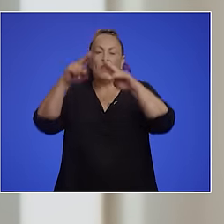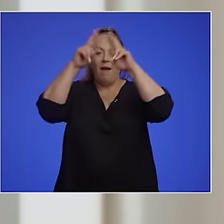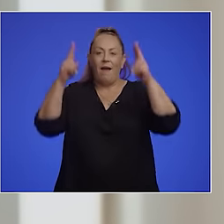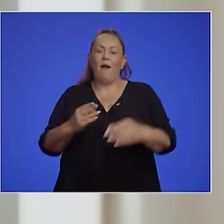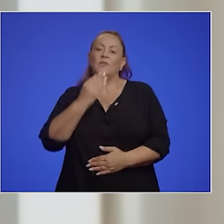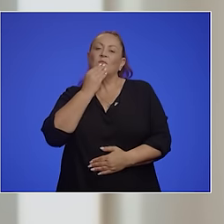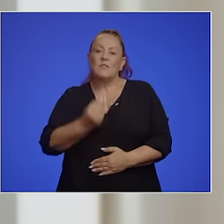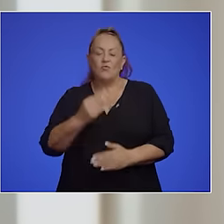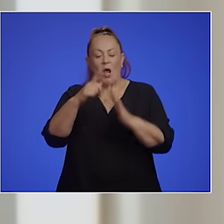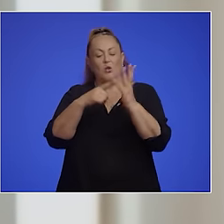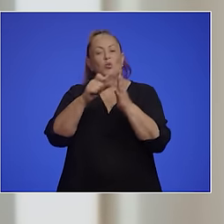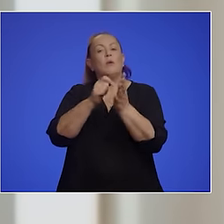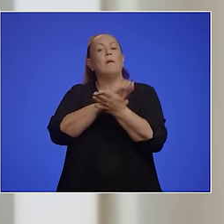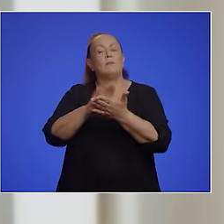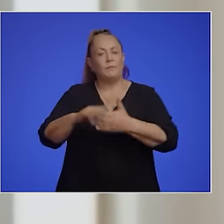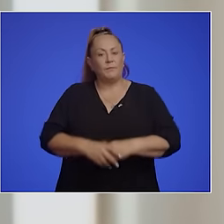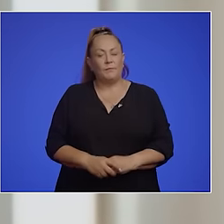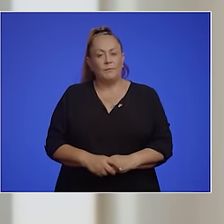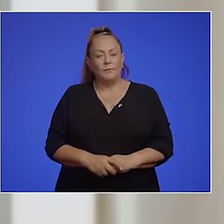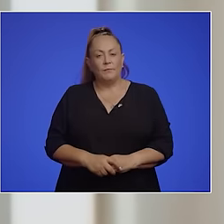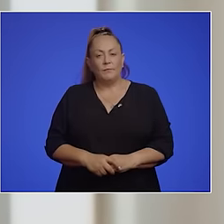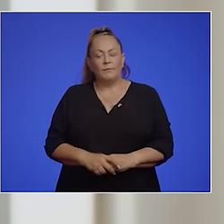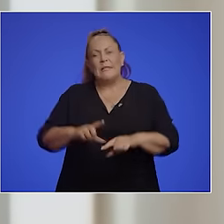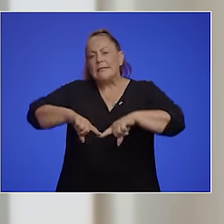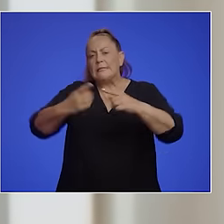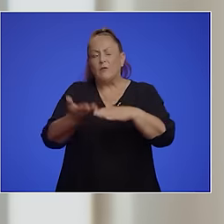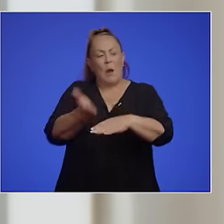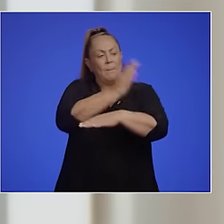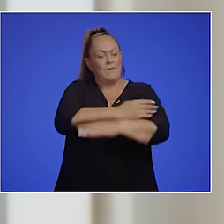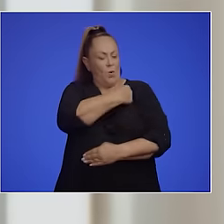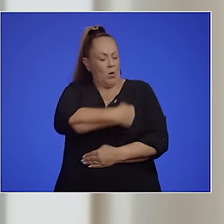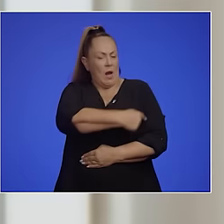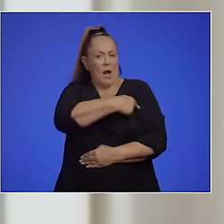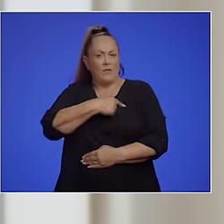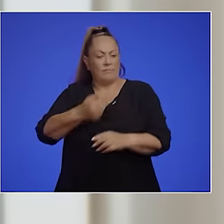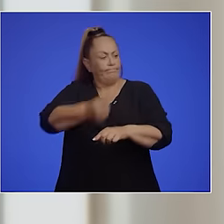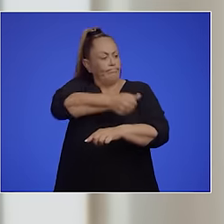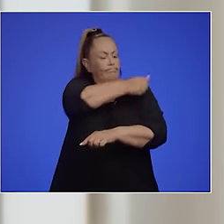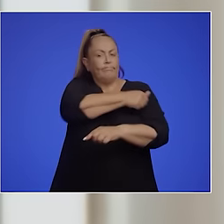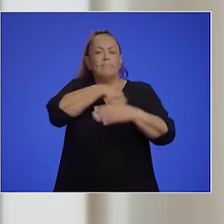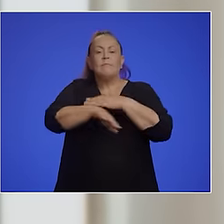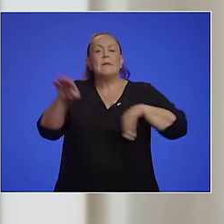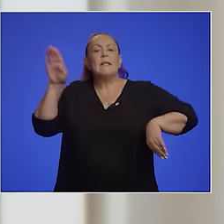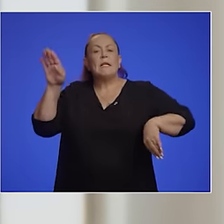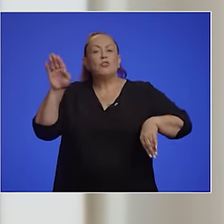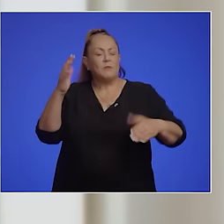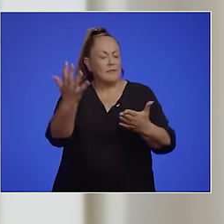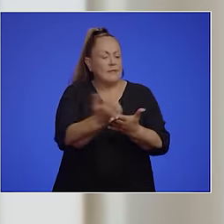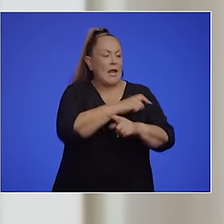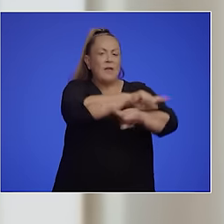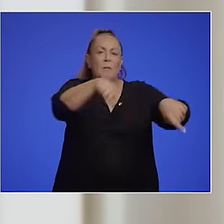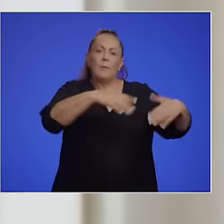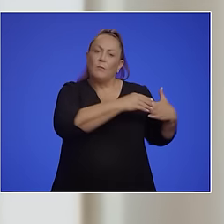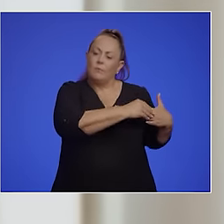and the house of Judah, but not a covenant like the one I made with their ancestors on the day I took them by the